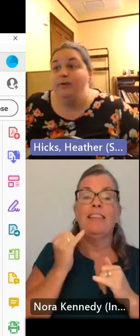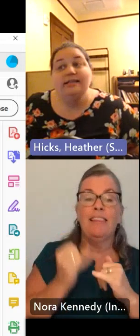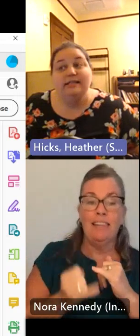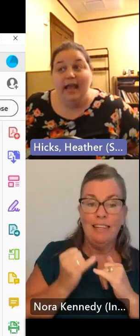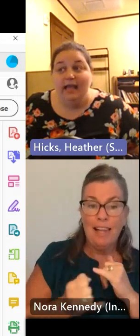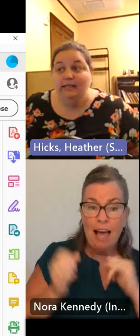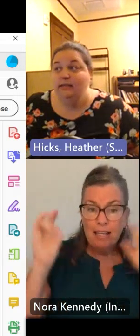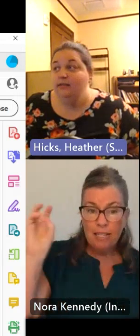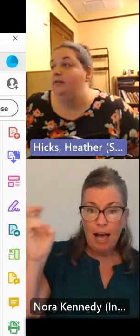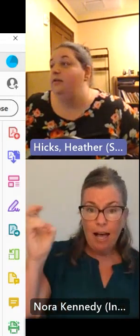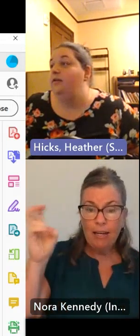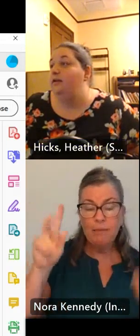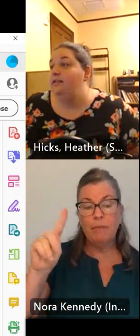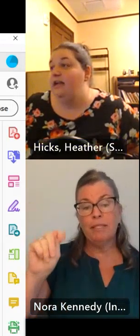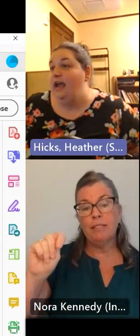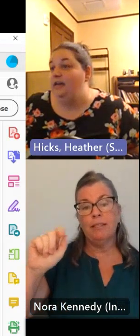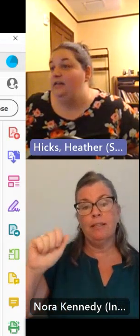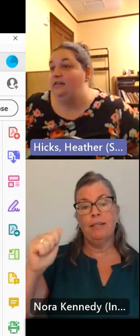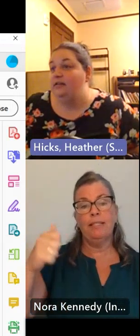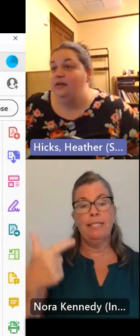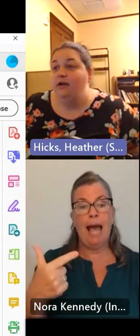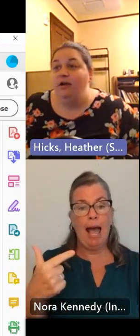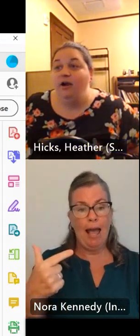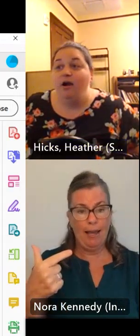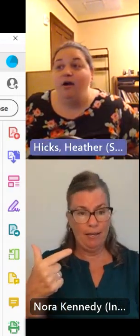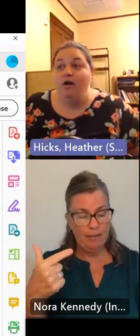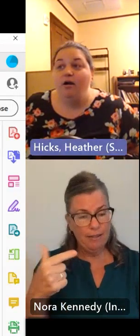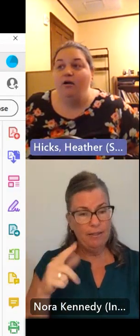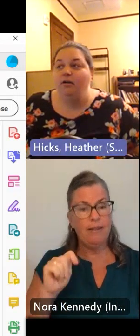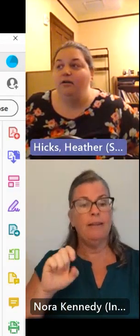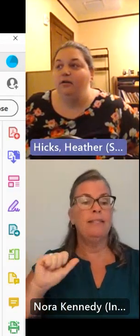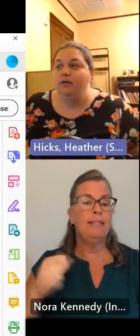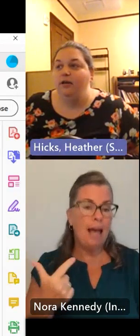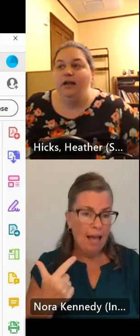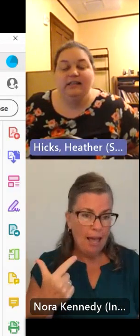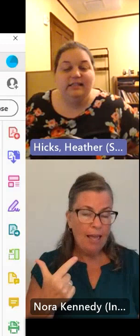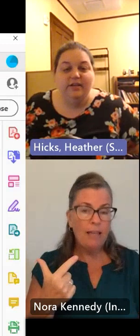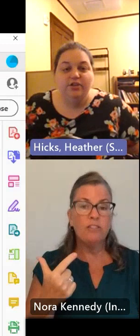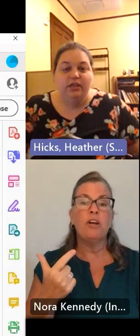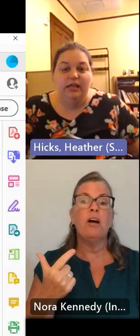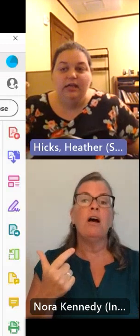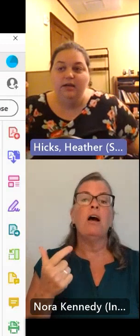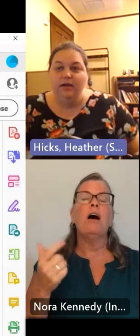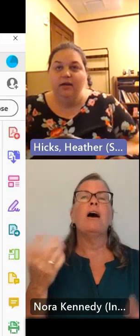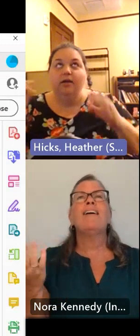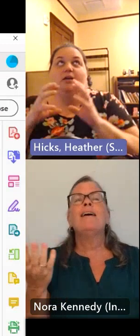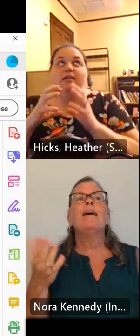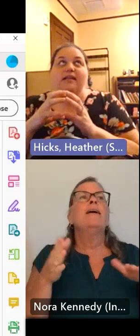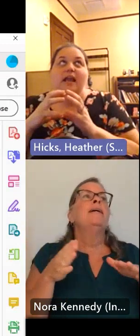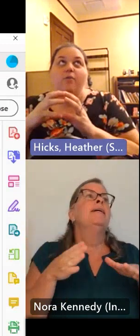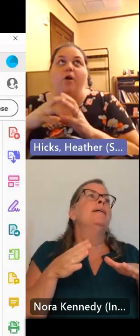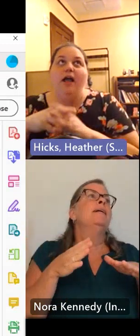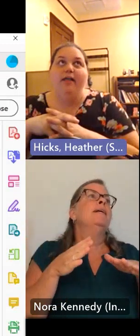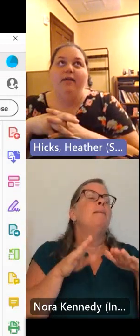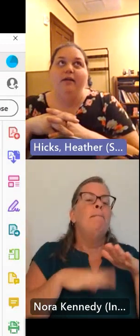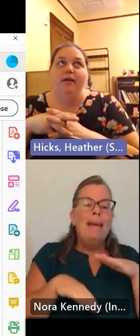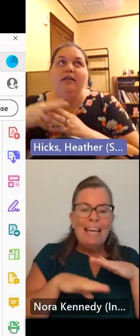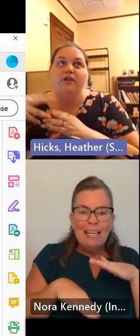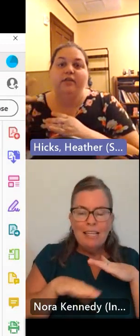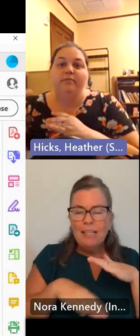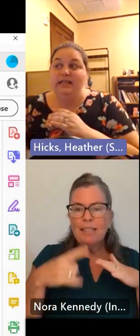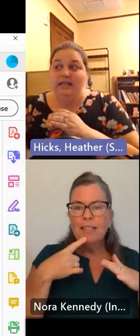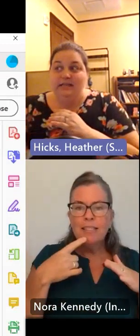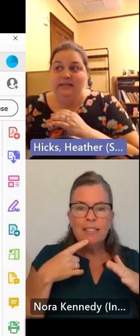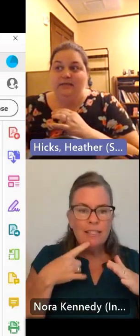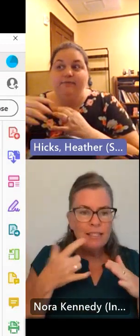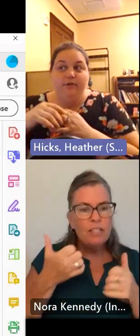you have to go through is tags. Tags are essentially saying what